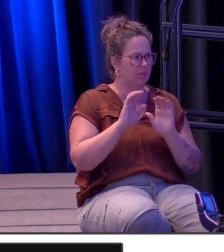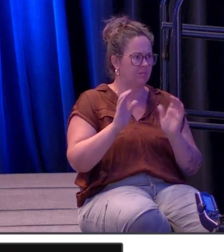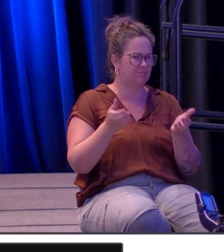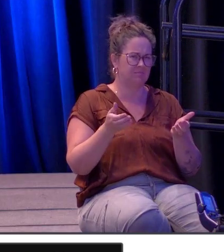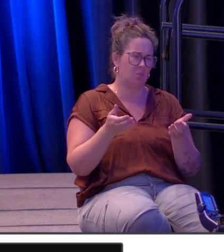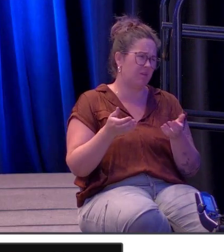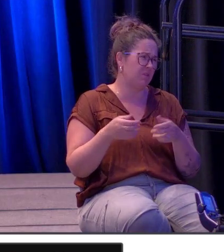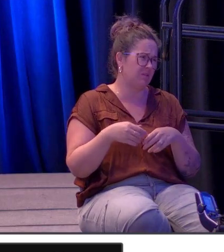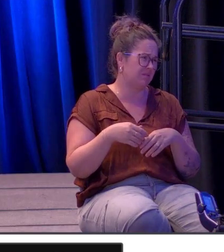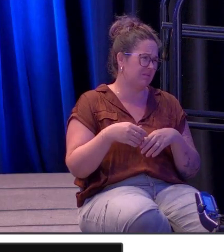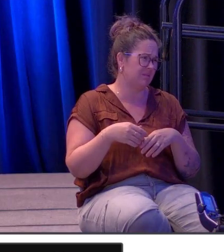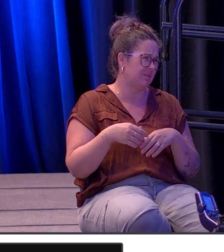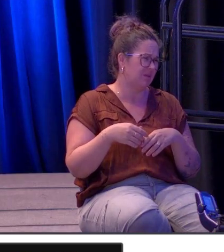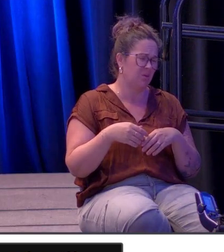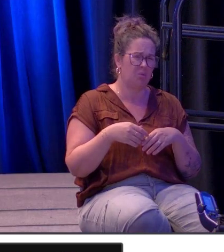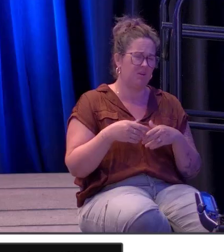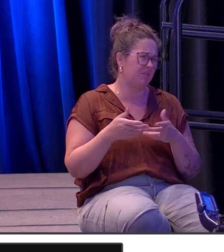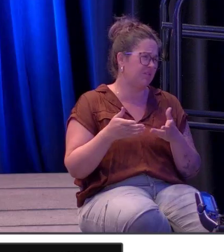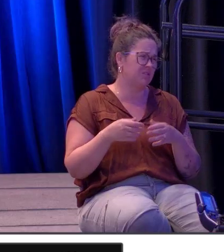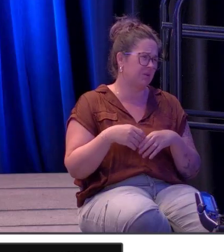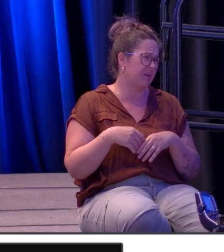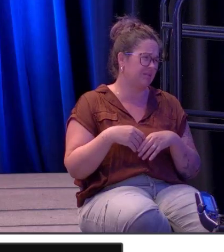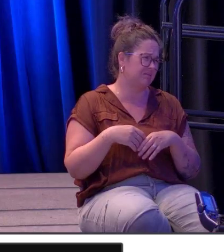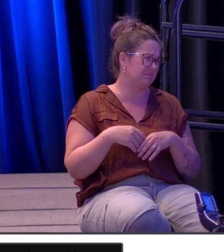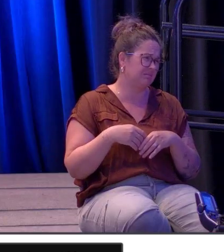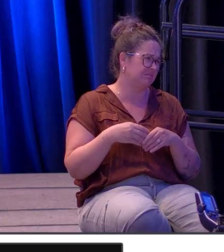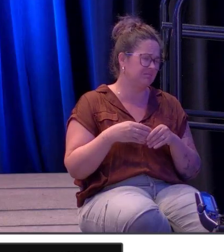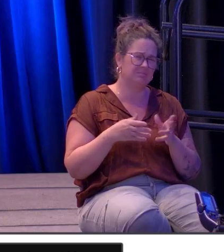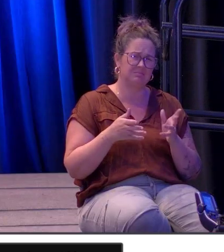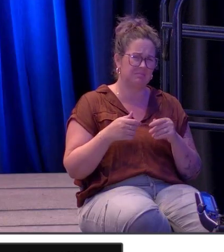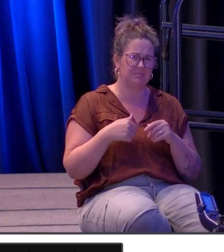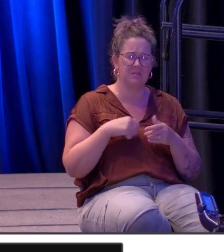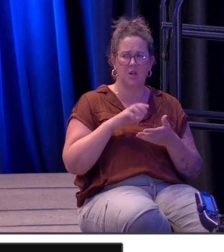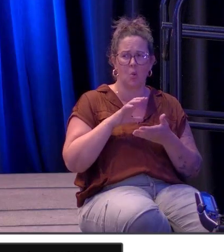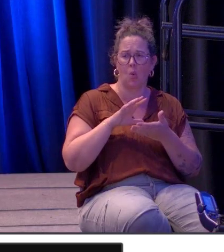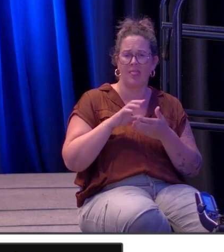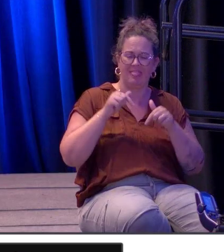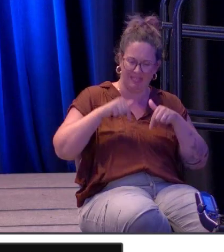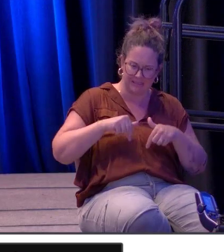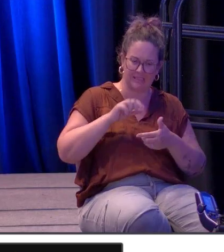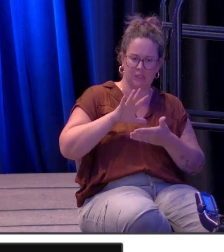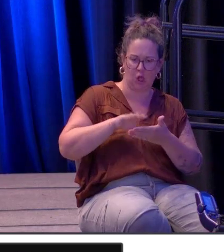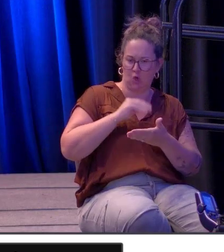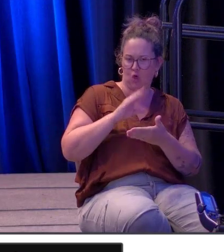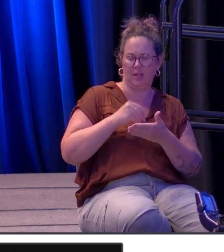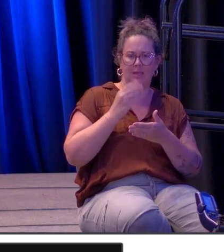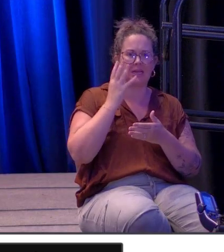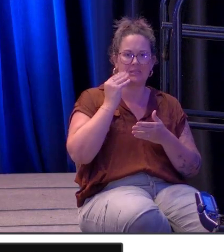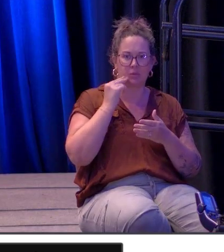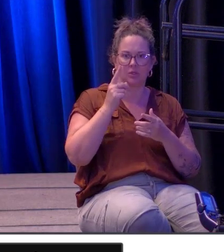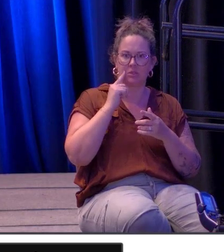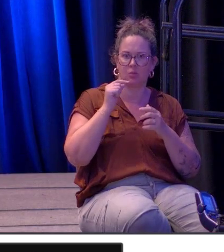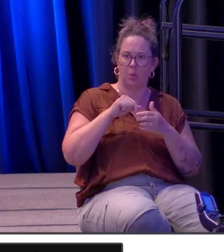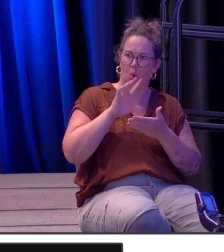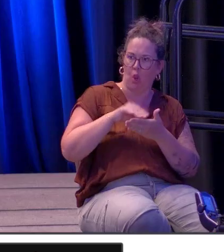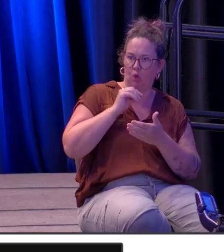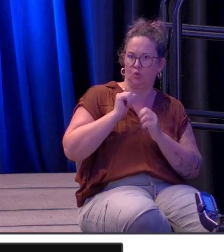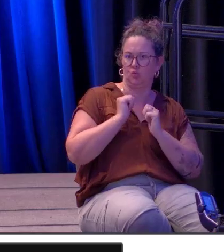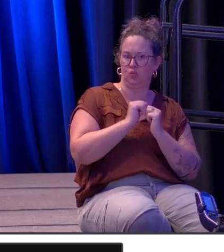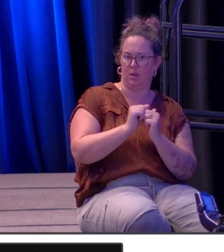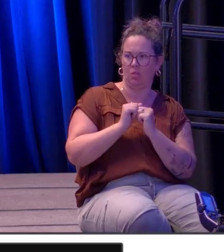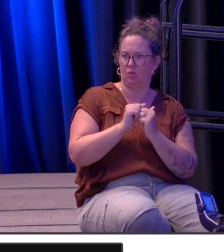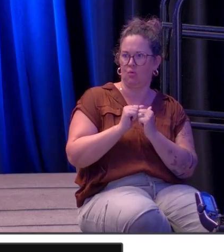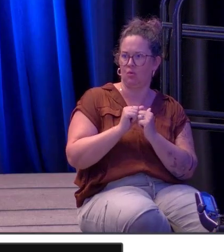this is all something that we can do together. This is a learning experience that we can all do together. So somebody raise their